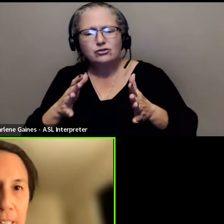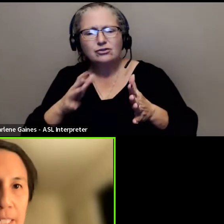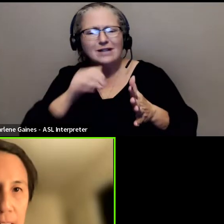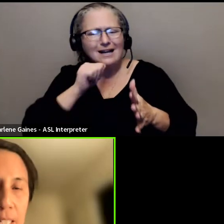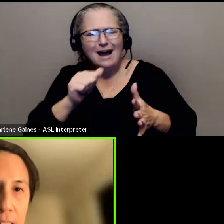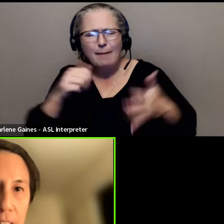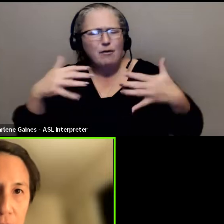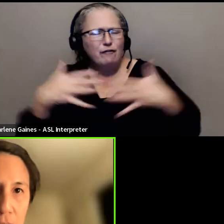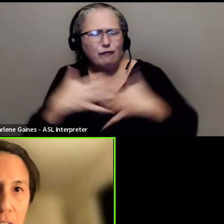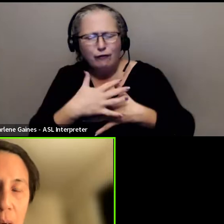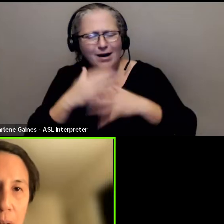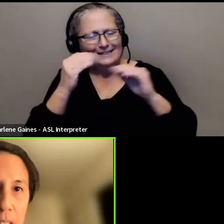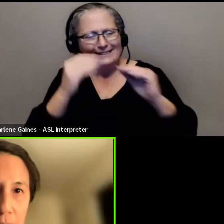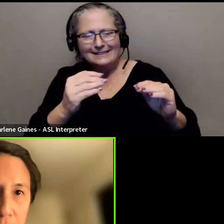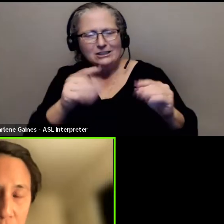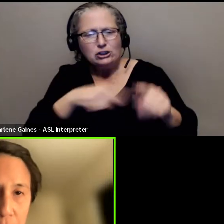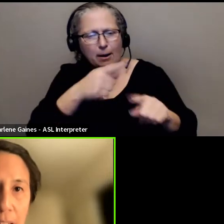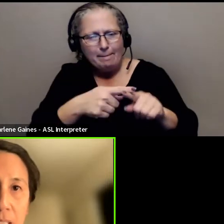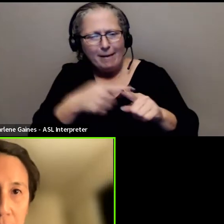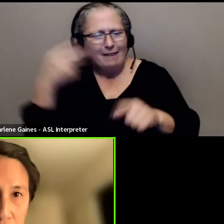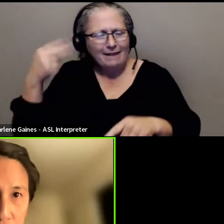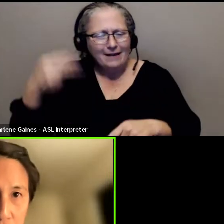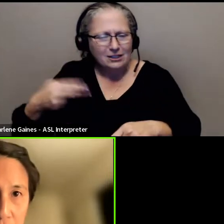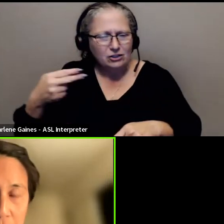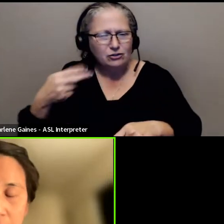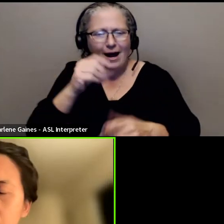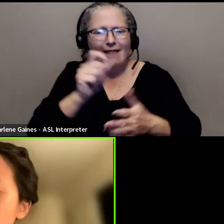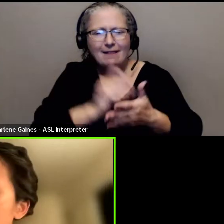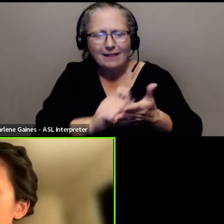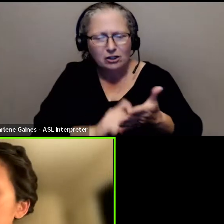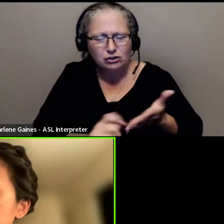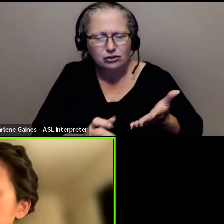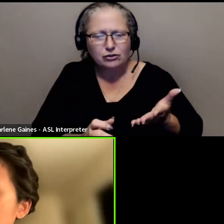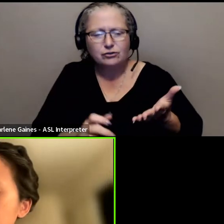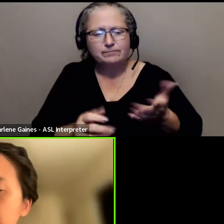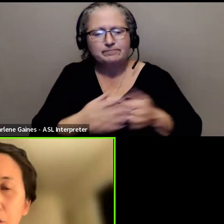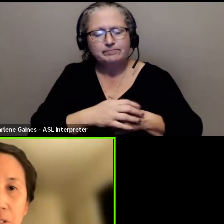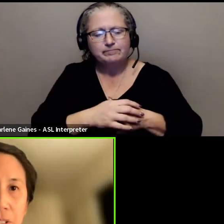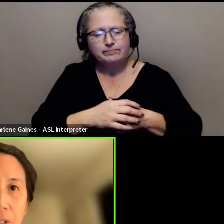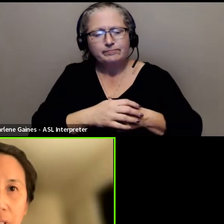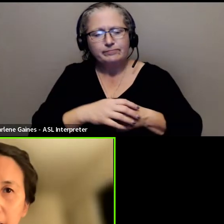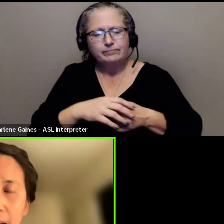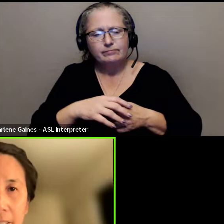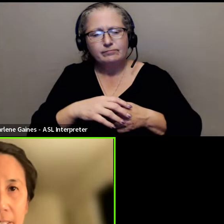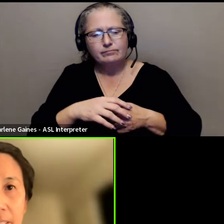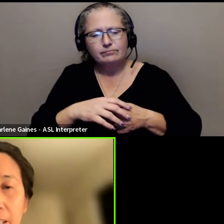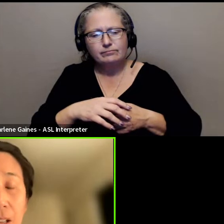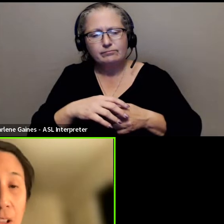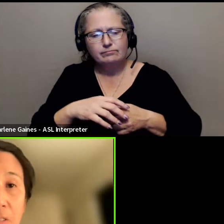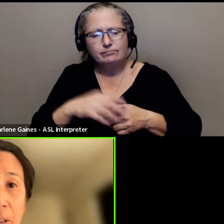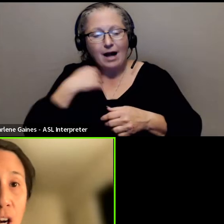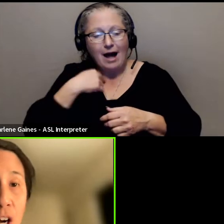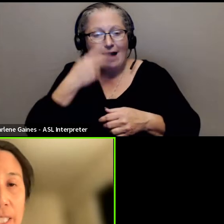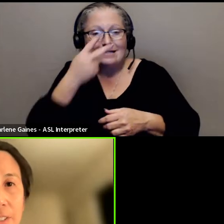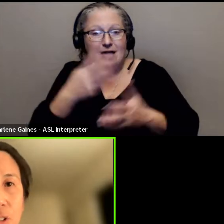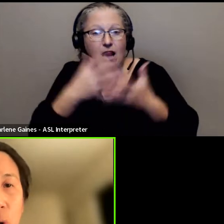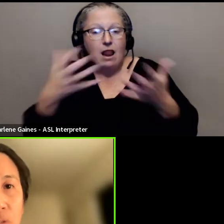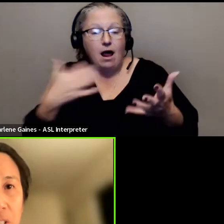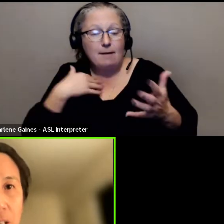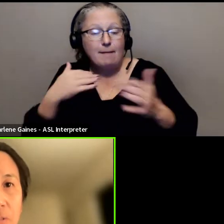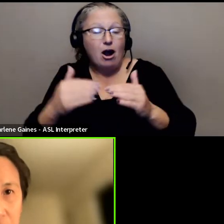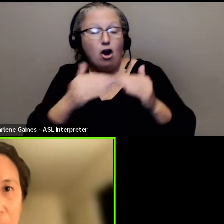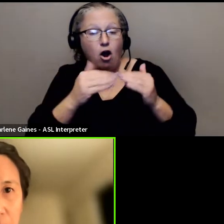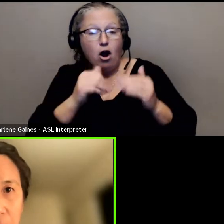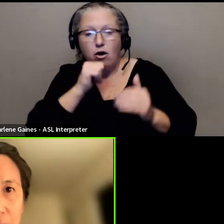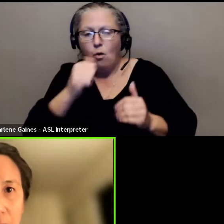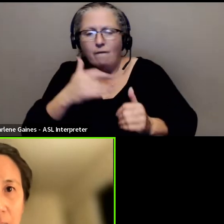be afraid to teach about this history and the literature. And as a result, like, I see that a lot of my colleagues don't